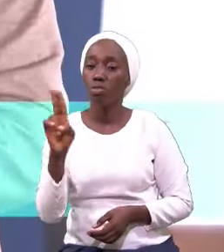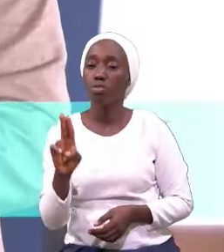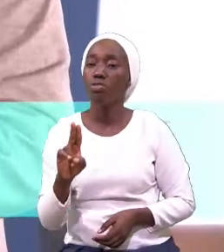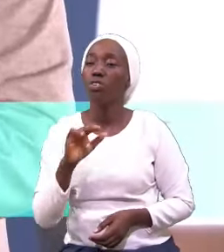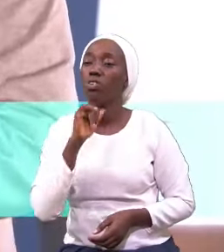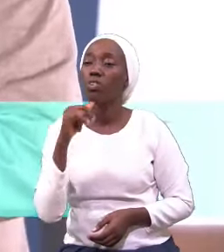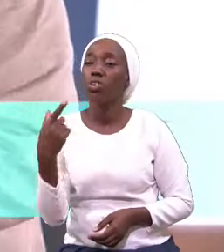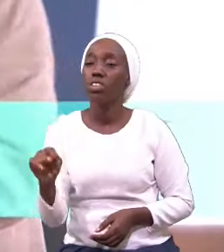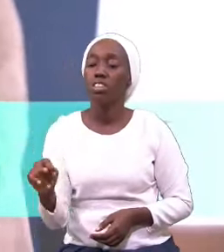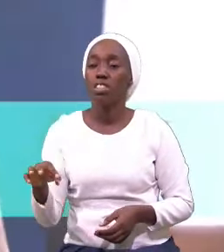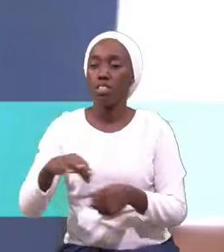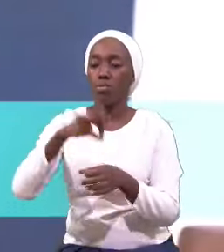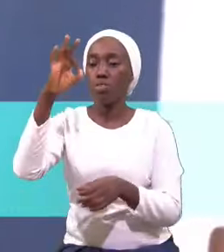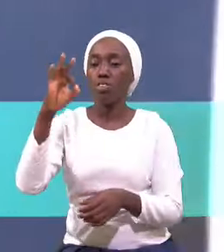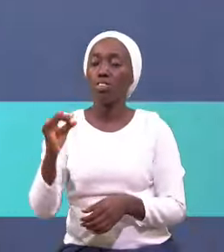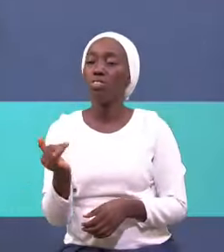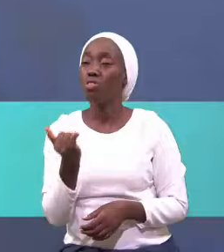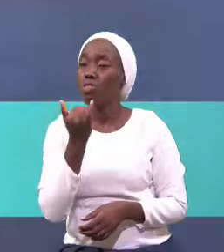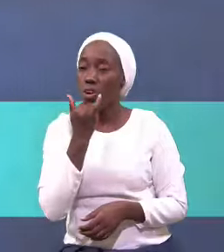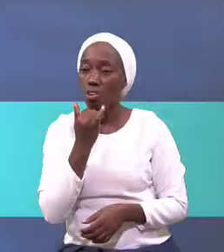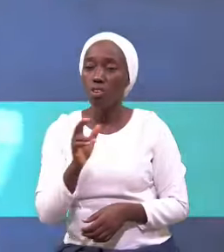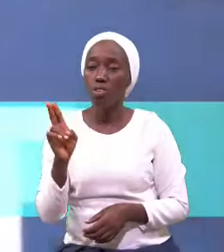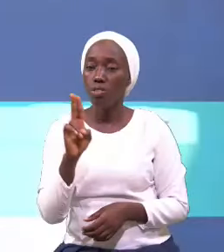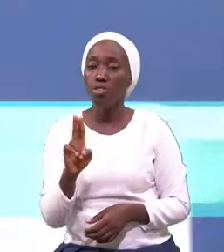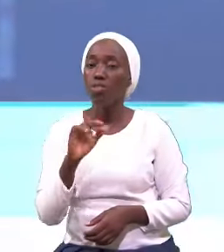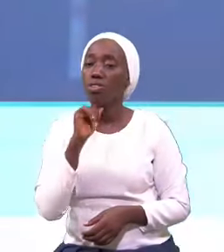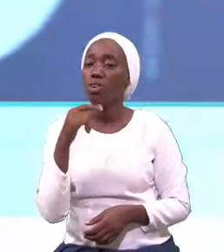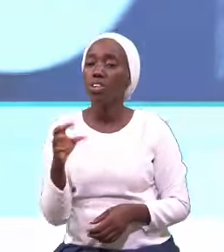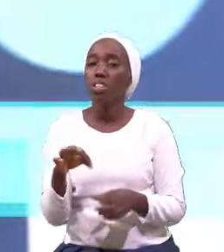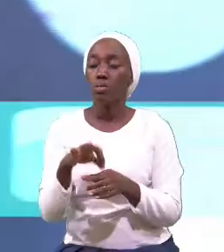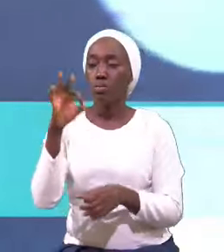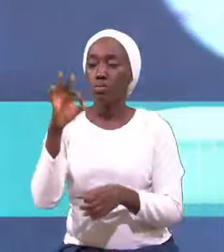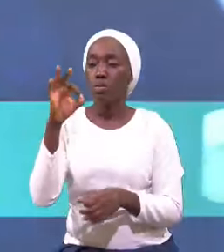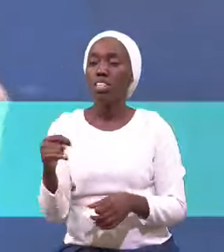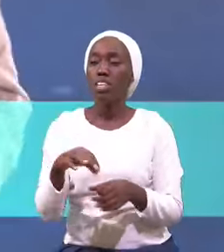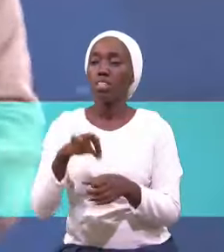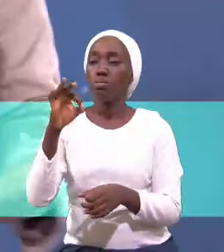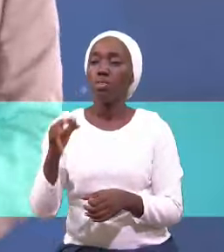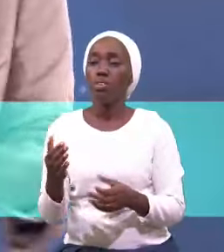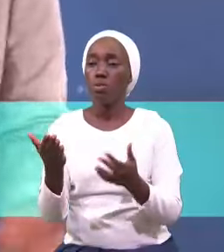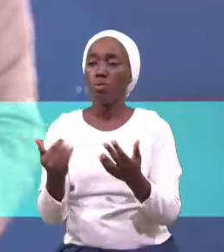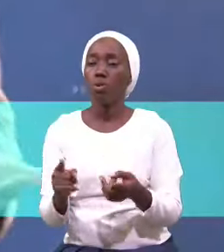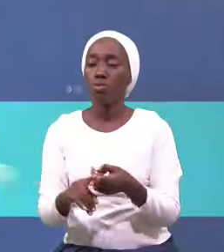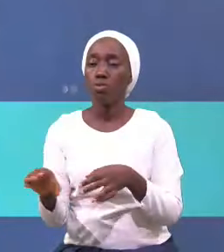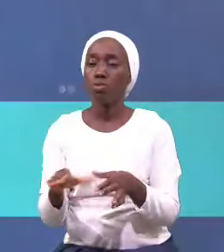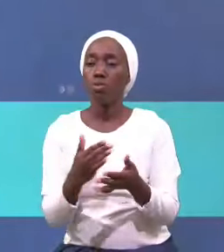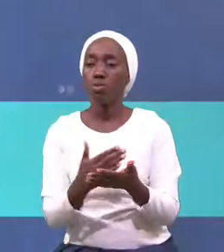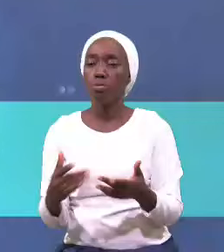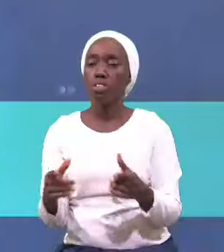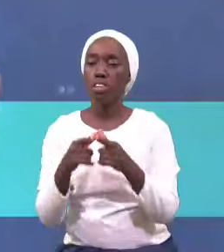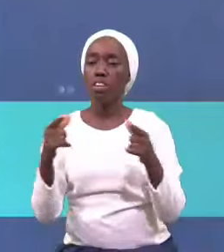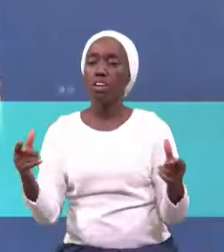Misuse not the Spirit. The Spirit wants to do something great, something mighty,